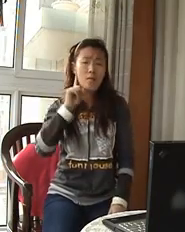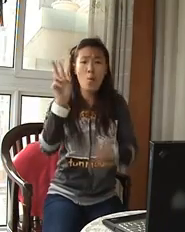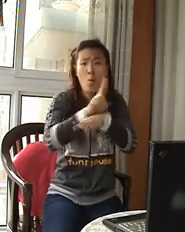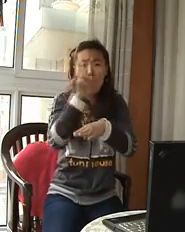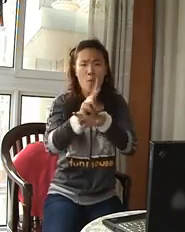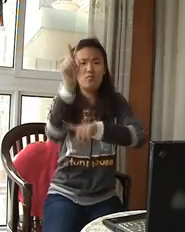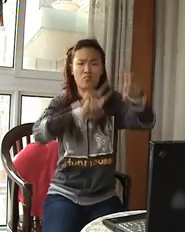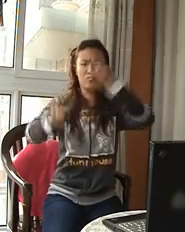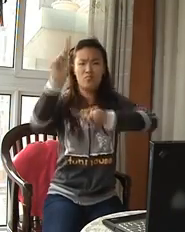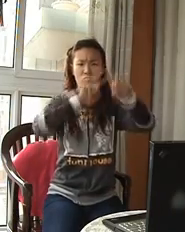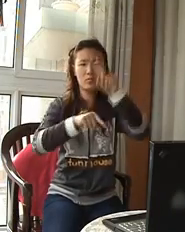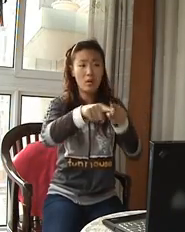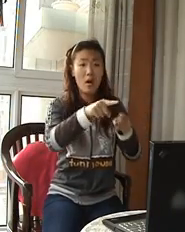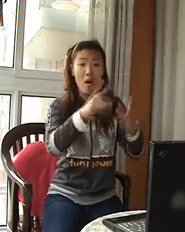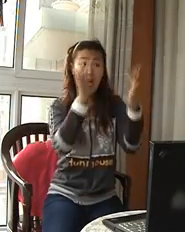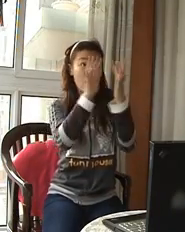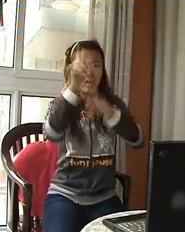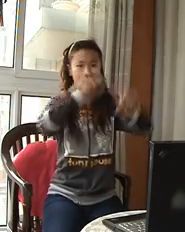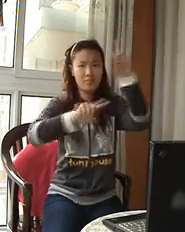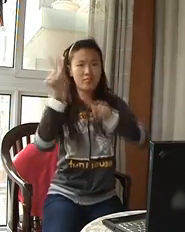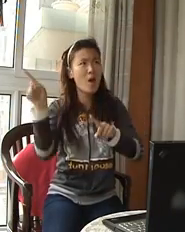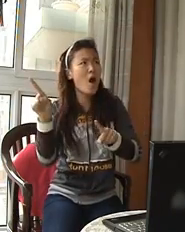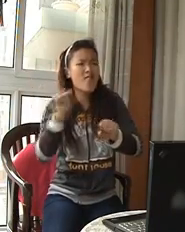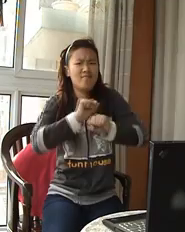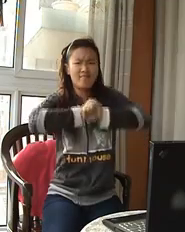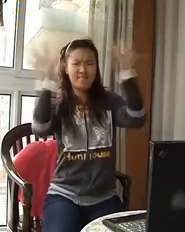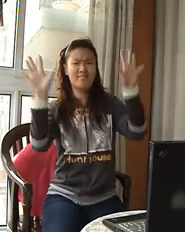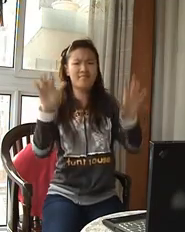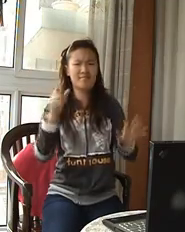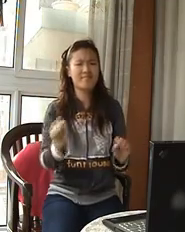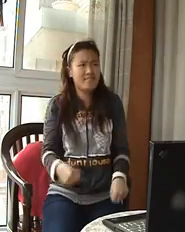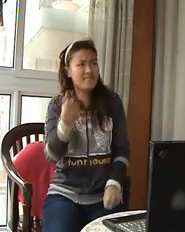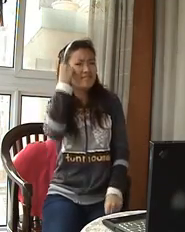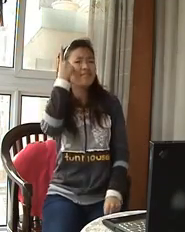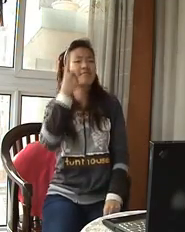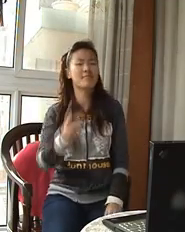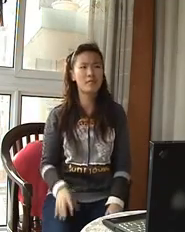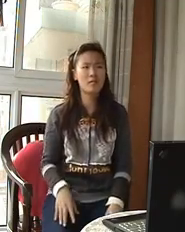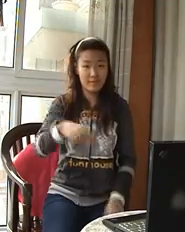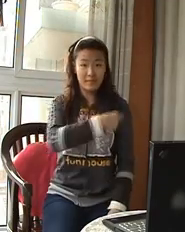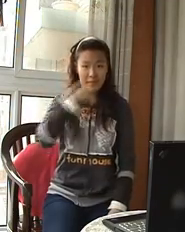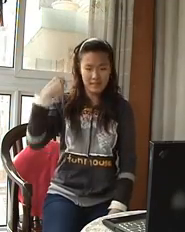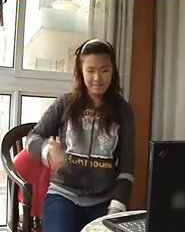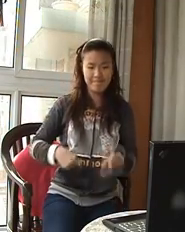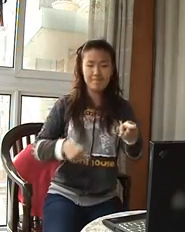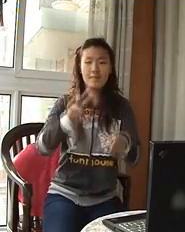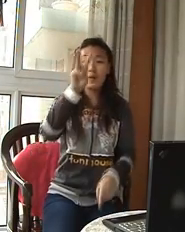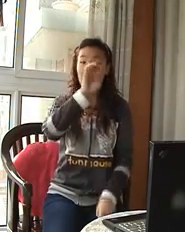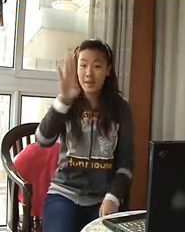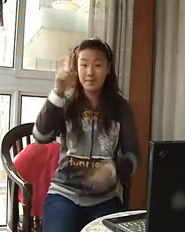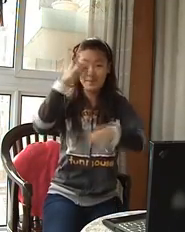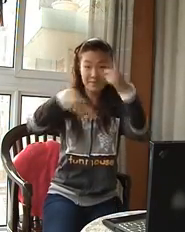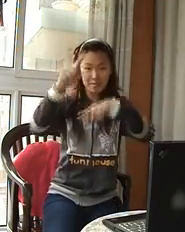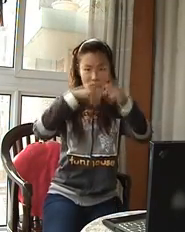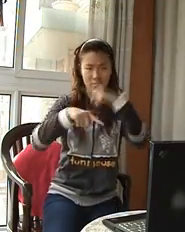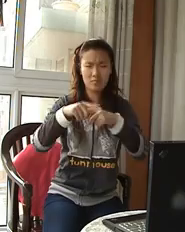which can be made into the plug-ins of the browser. So, we believe that the client can use browser to